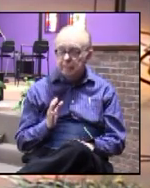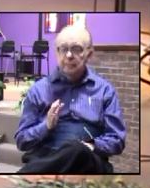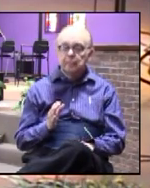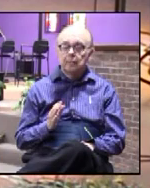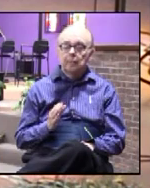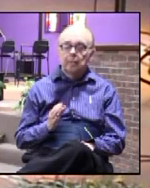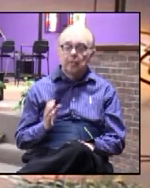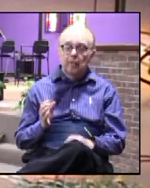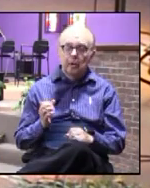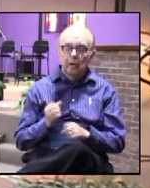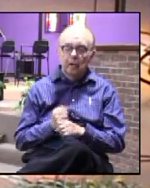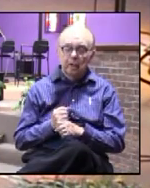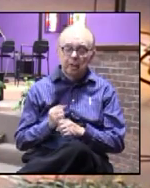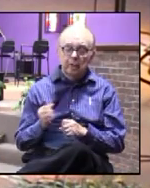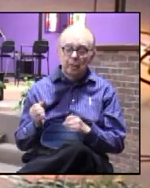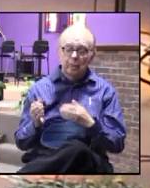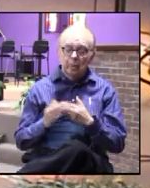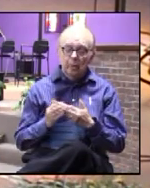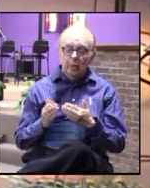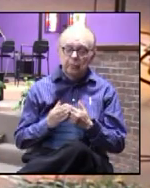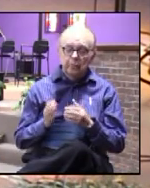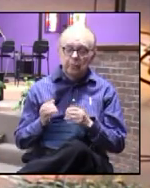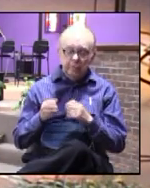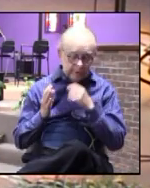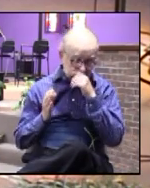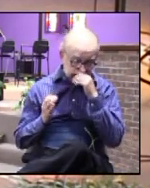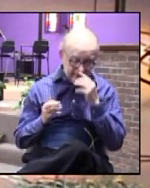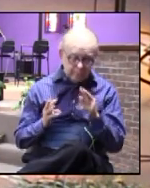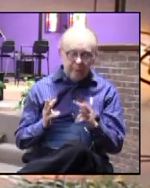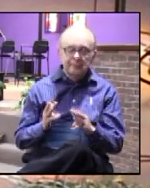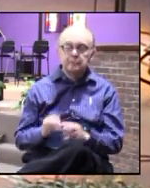And you get a lot of closer to Him.